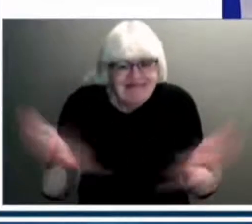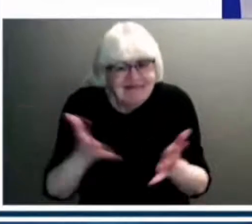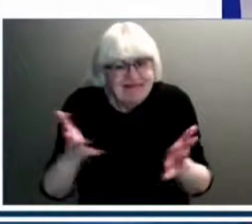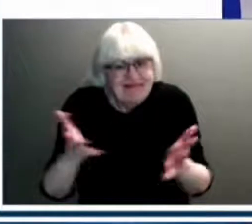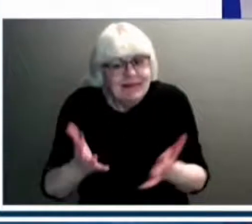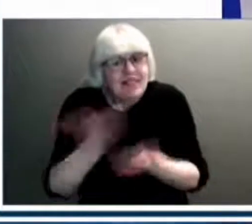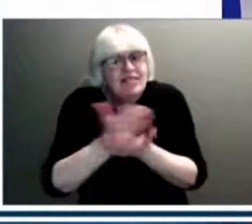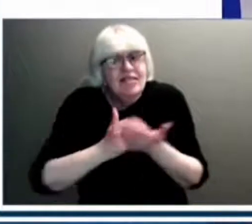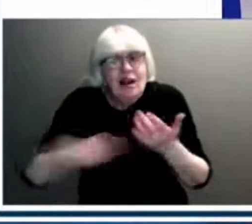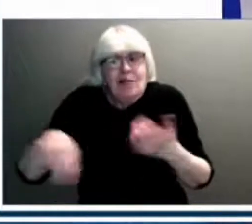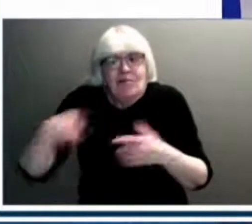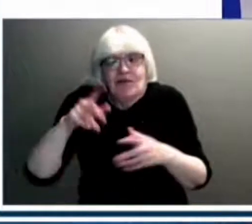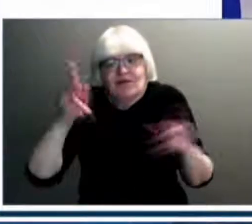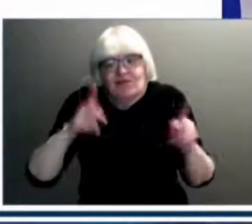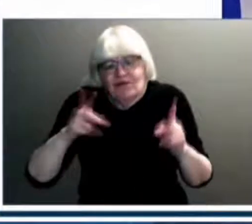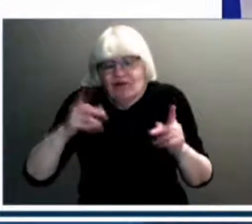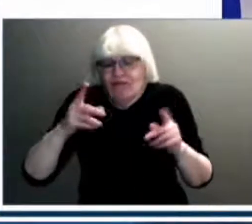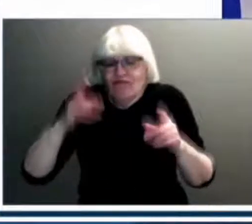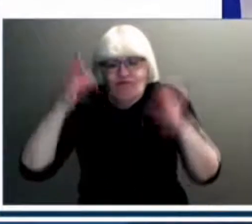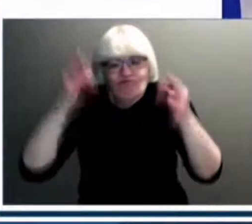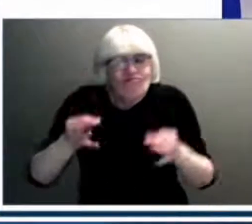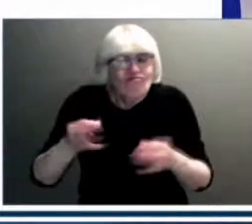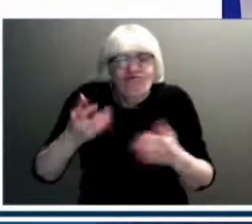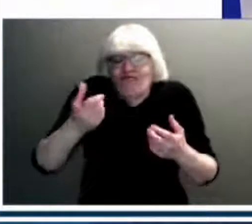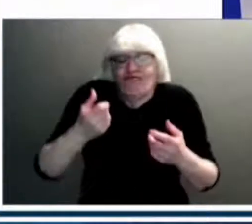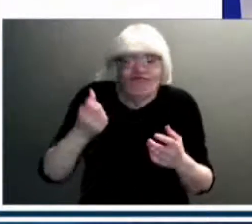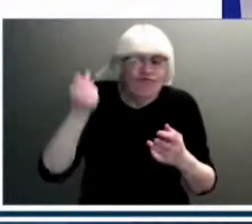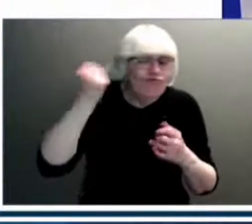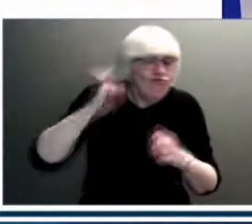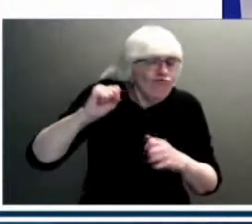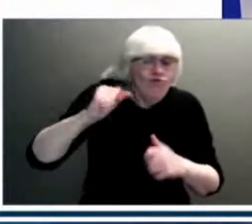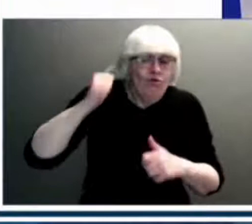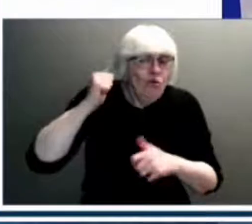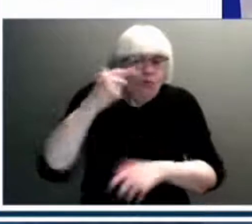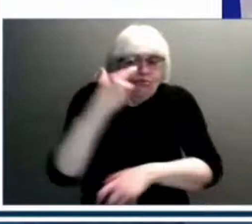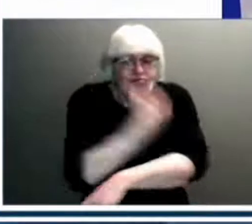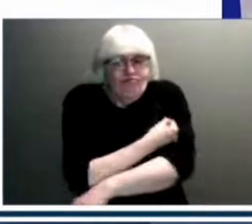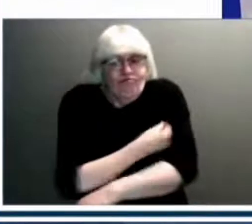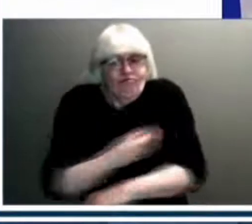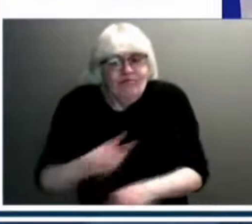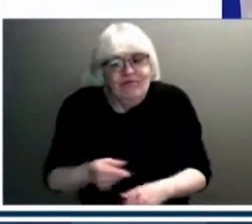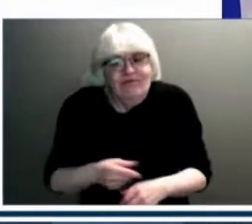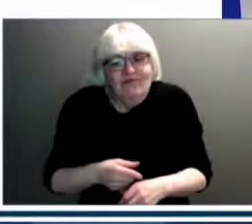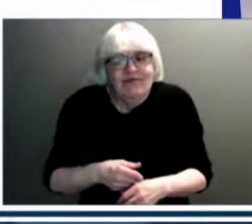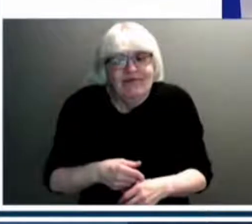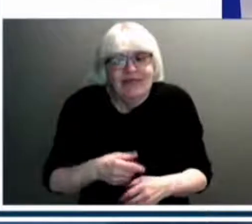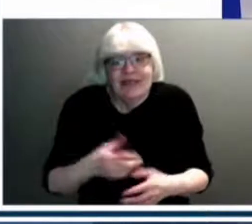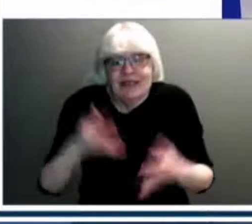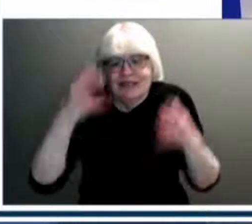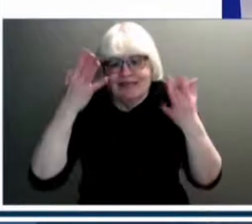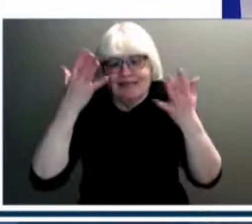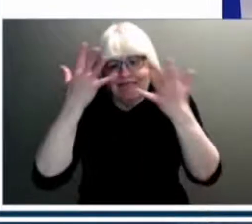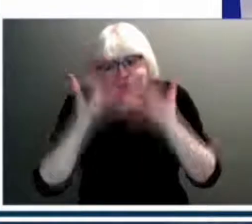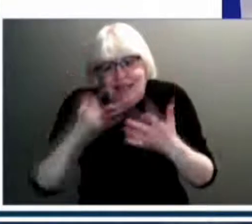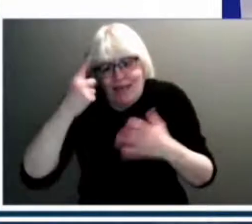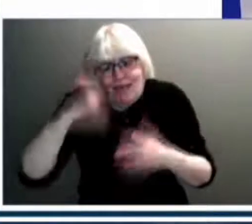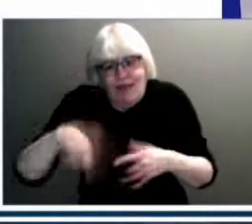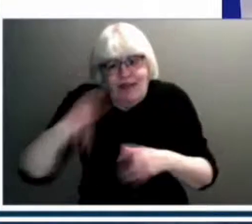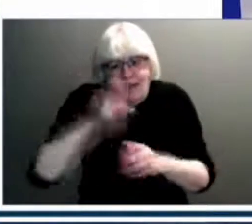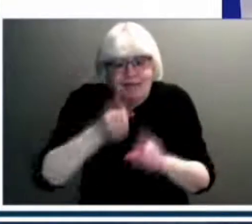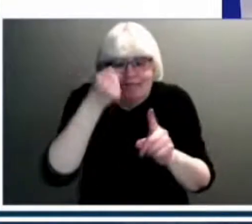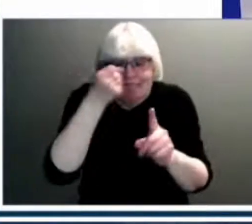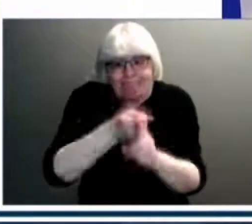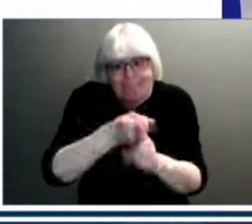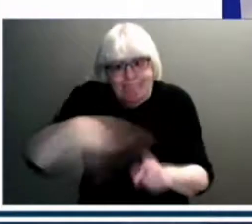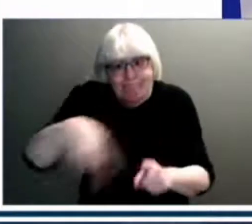and those ramifications already exist in this province. We're not talking about mandatory vaccines across the